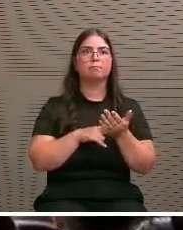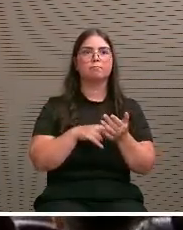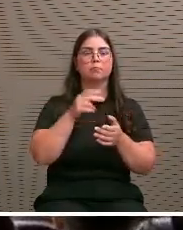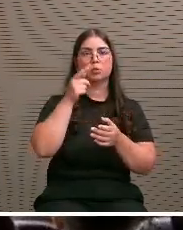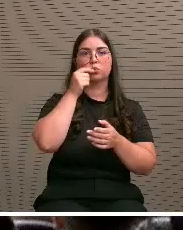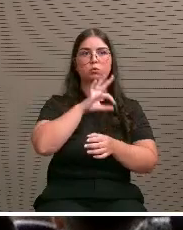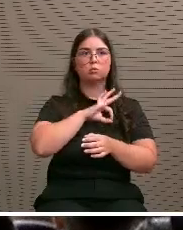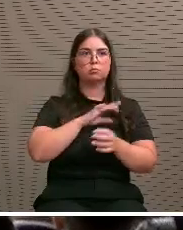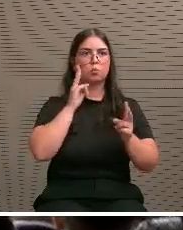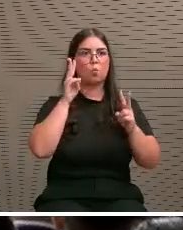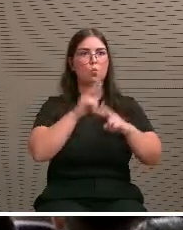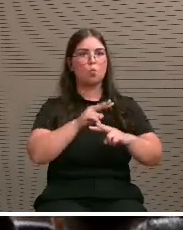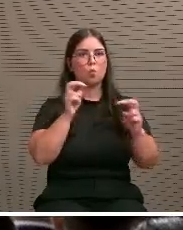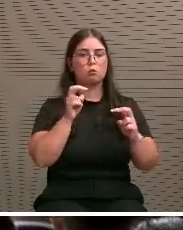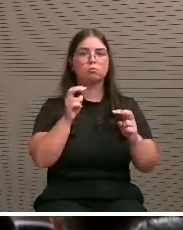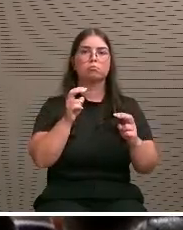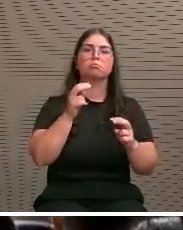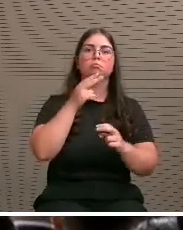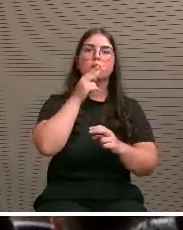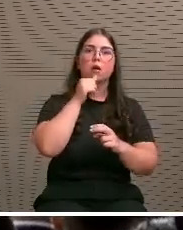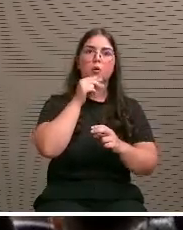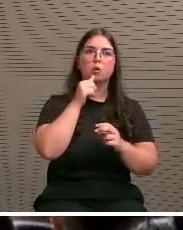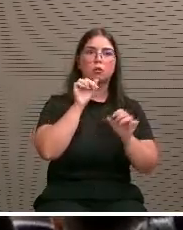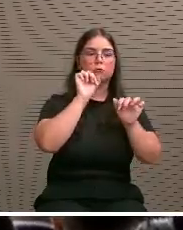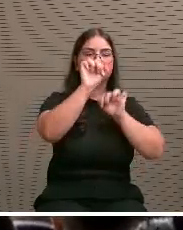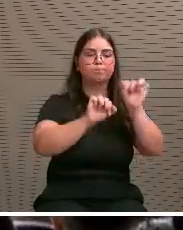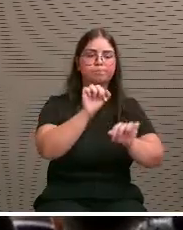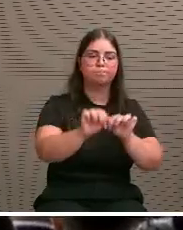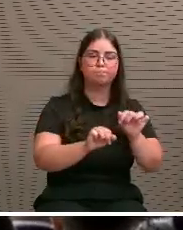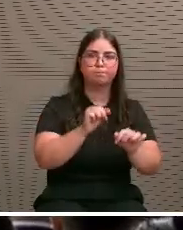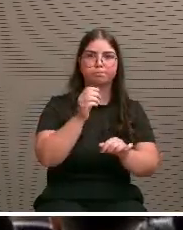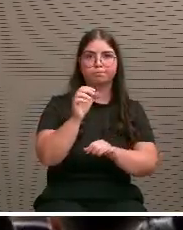to put beta carotene into the grain.